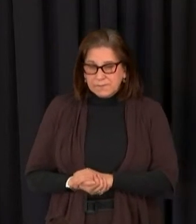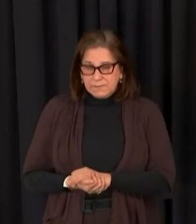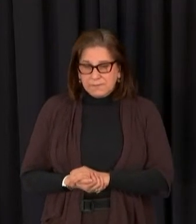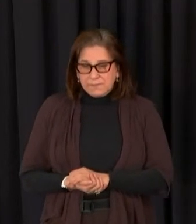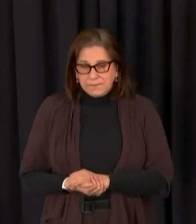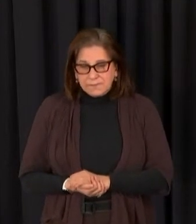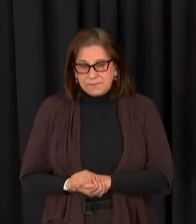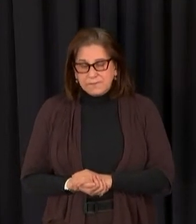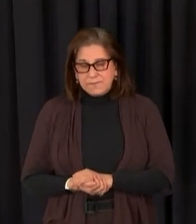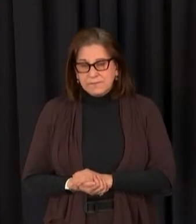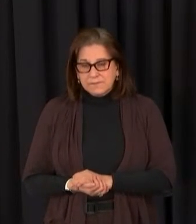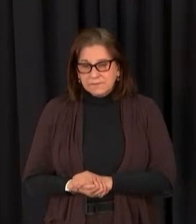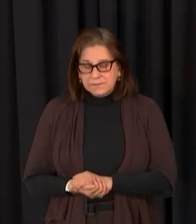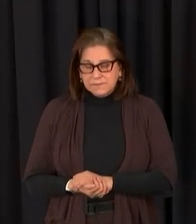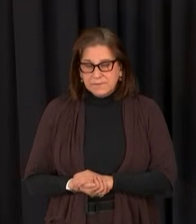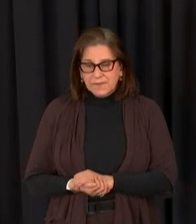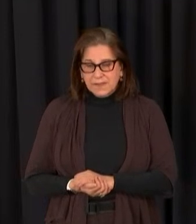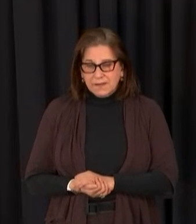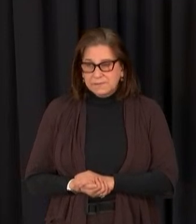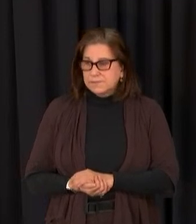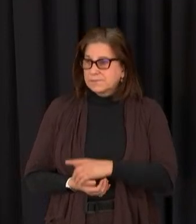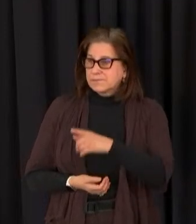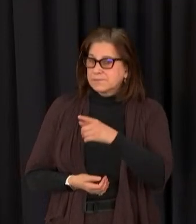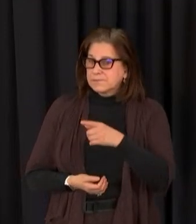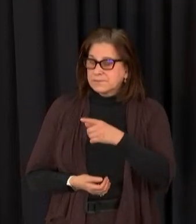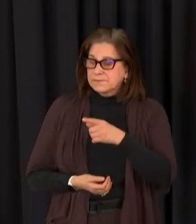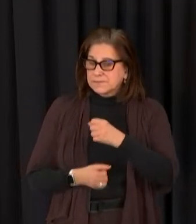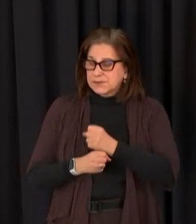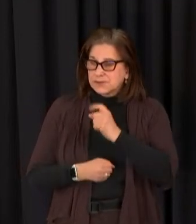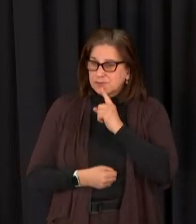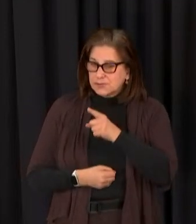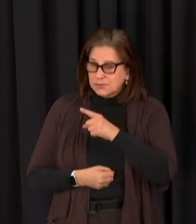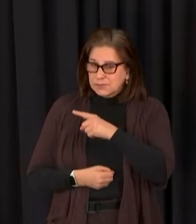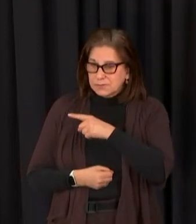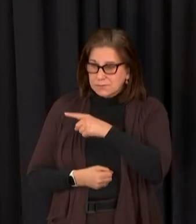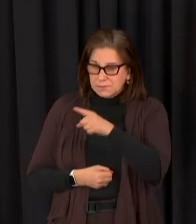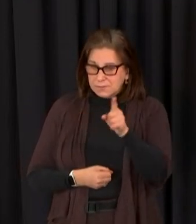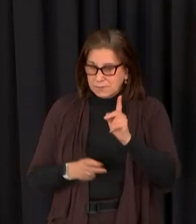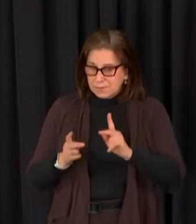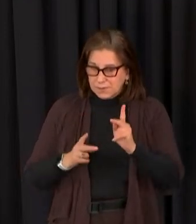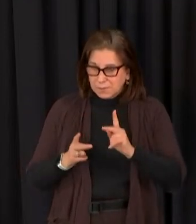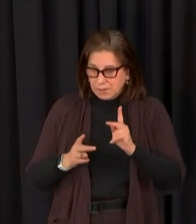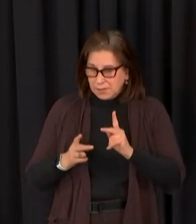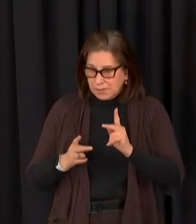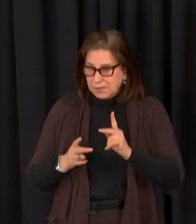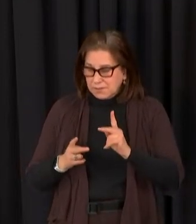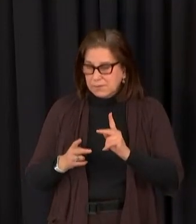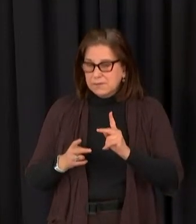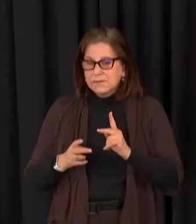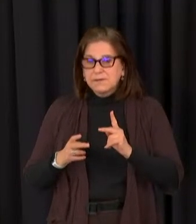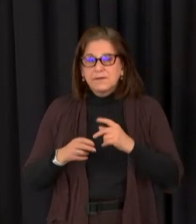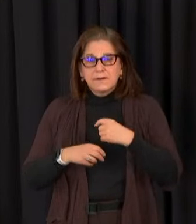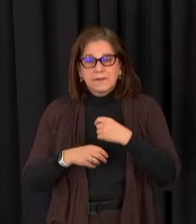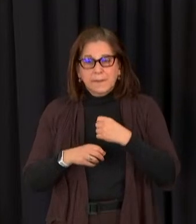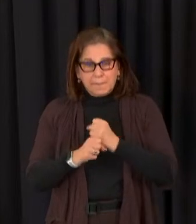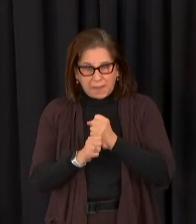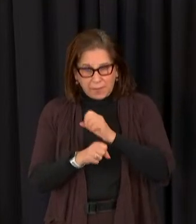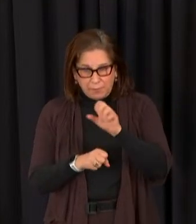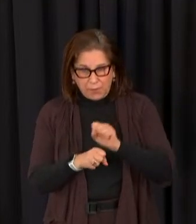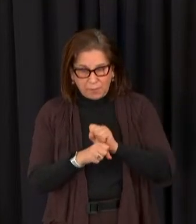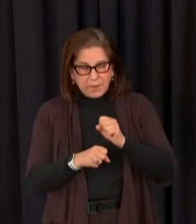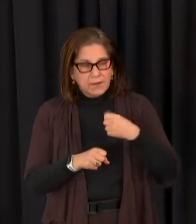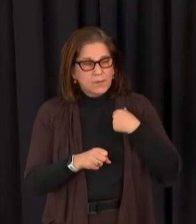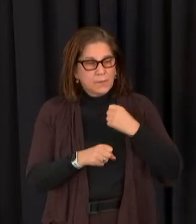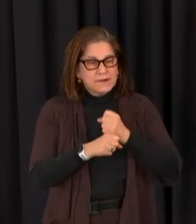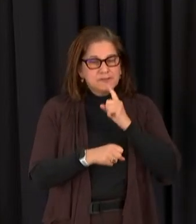helping to make sure that the available vaccine is being used and not wasted. We need this time limit in place so